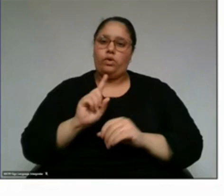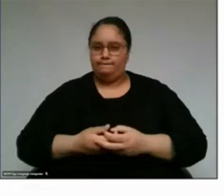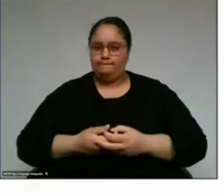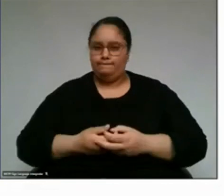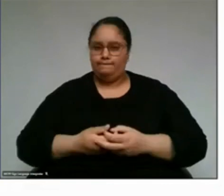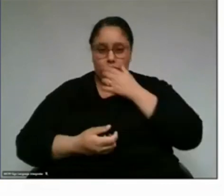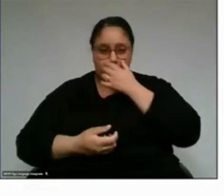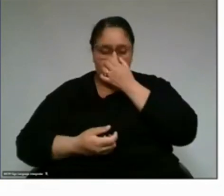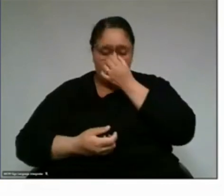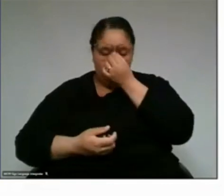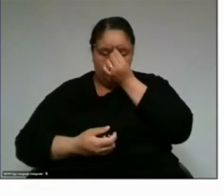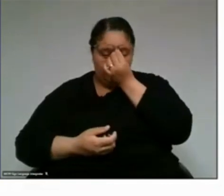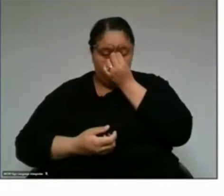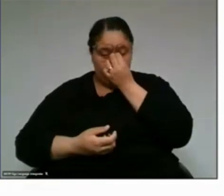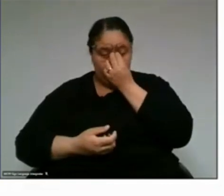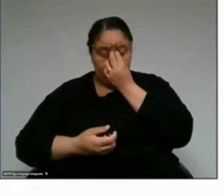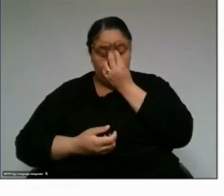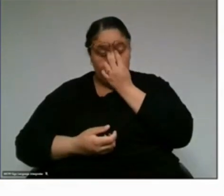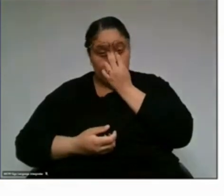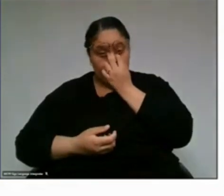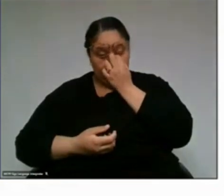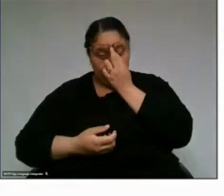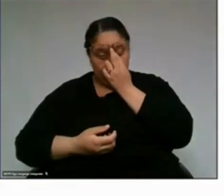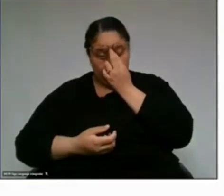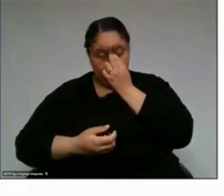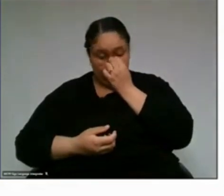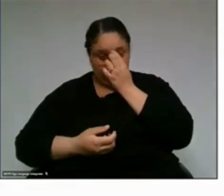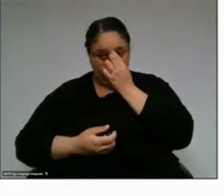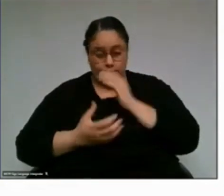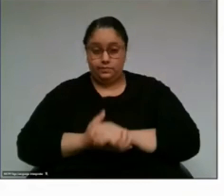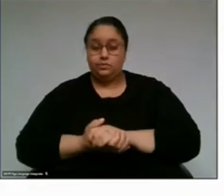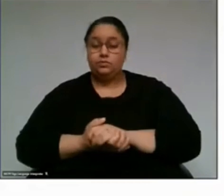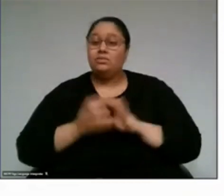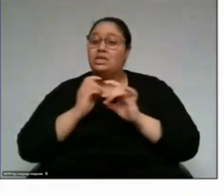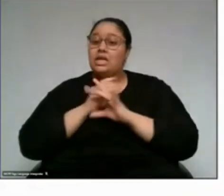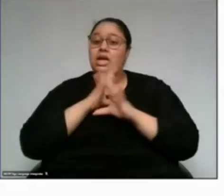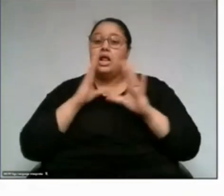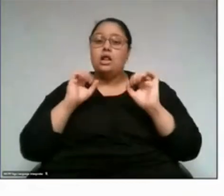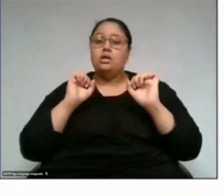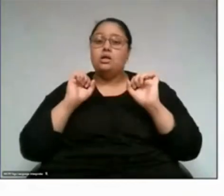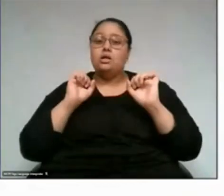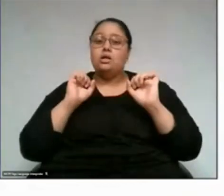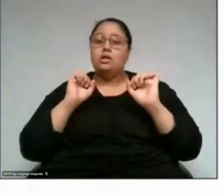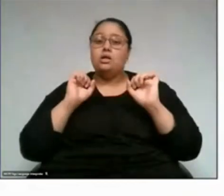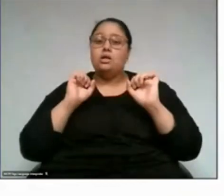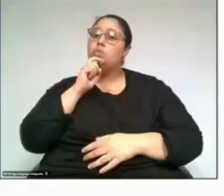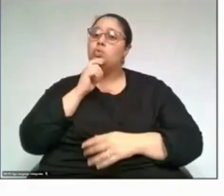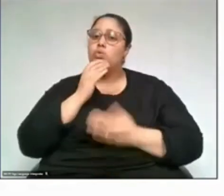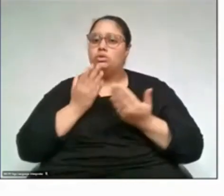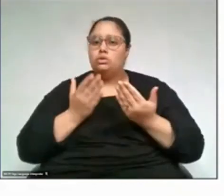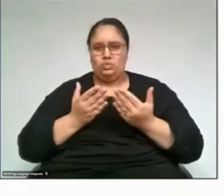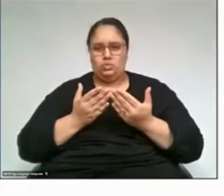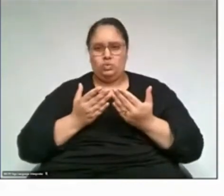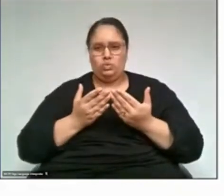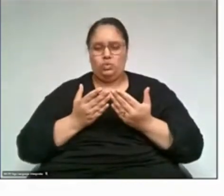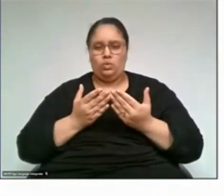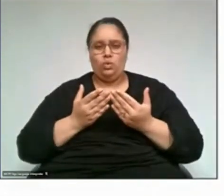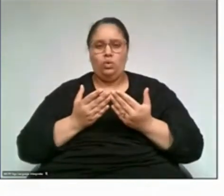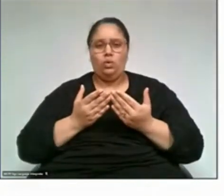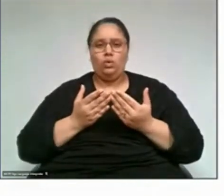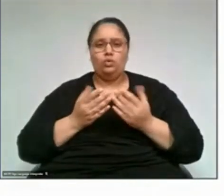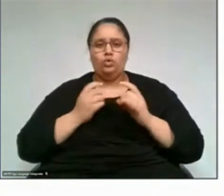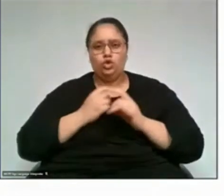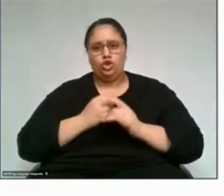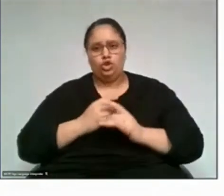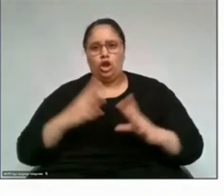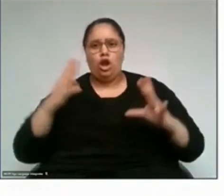and I think it's obvious, it is clearly an attempt to use a school to pivot, to